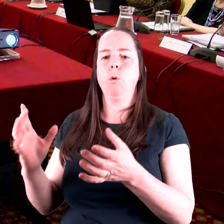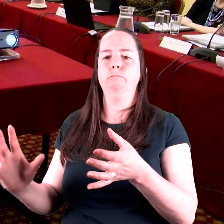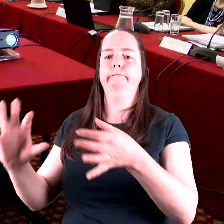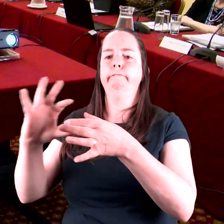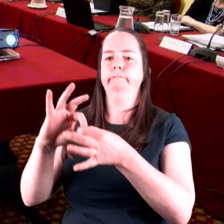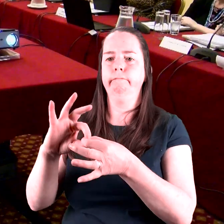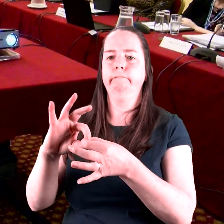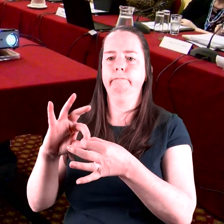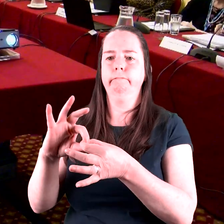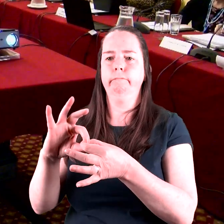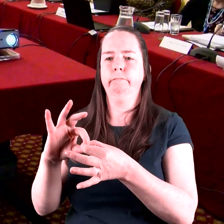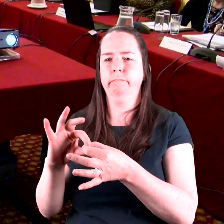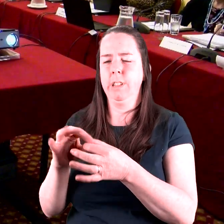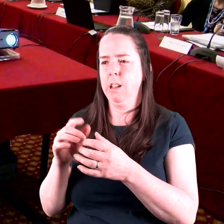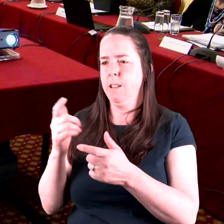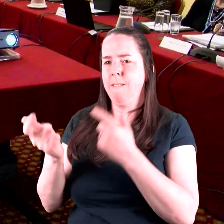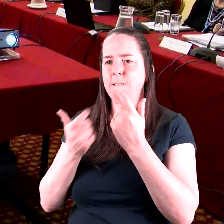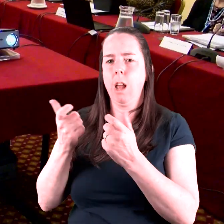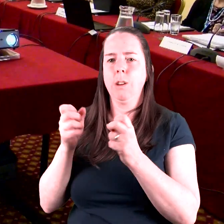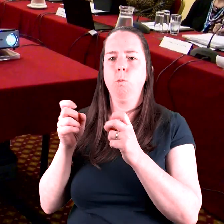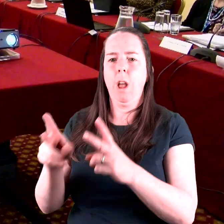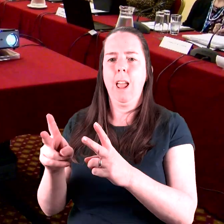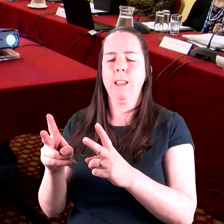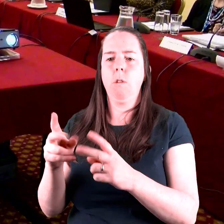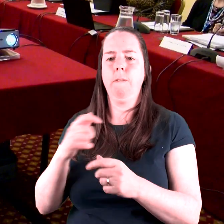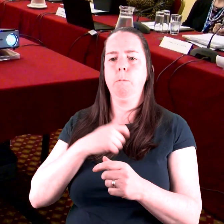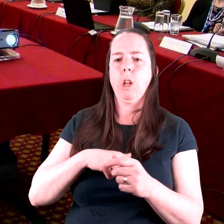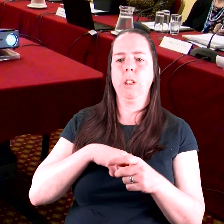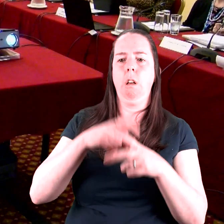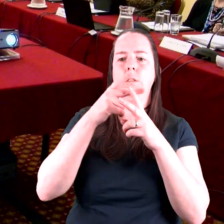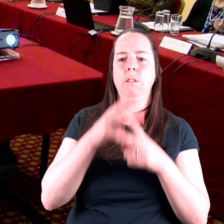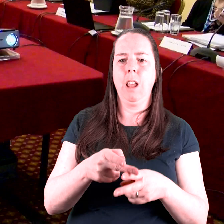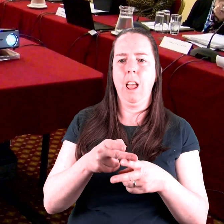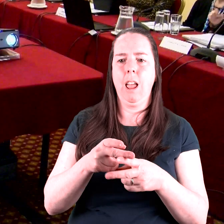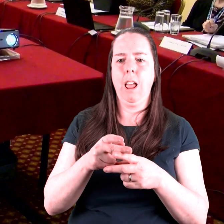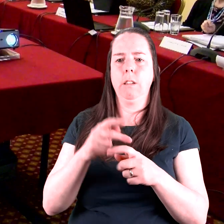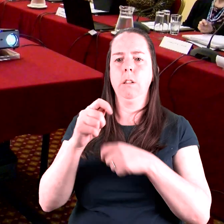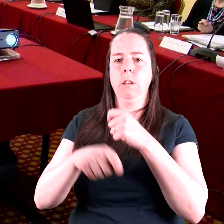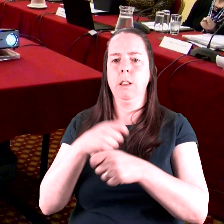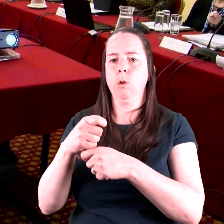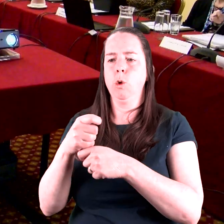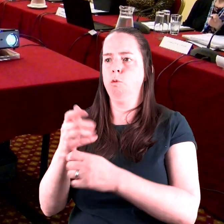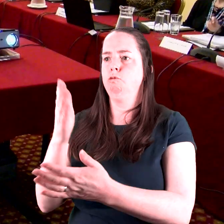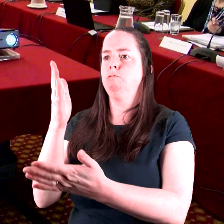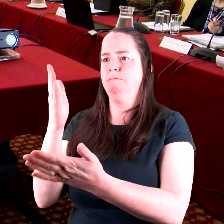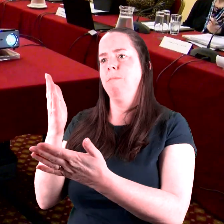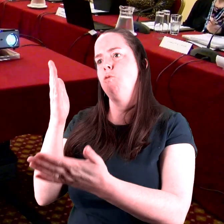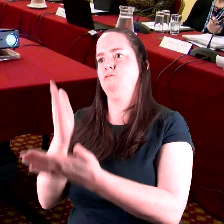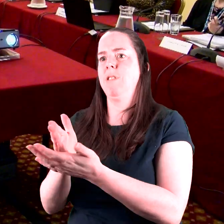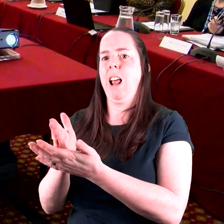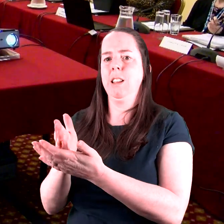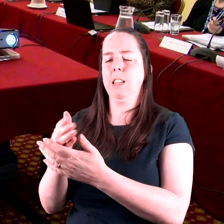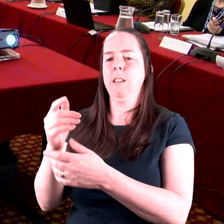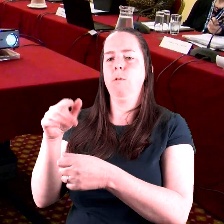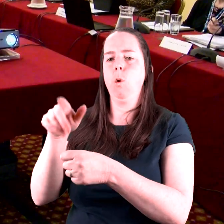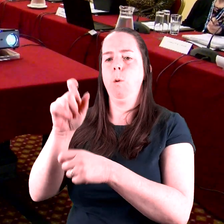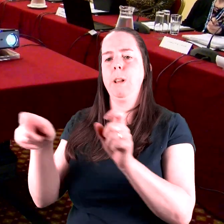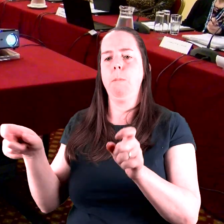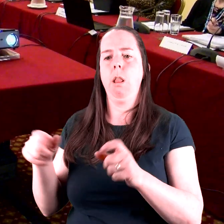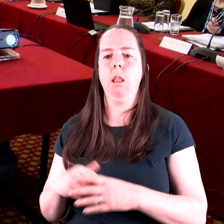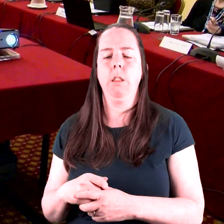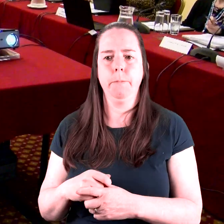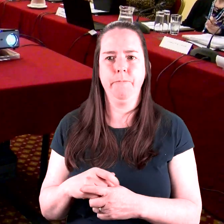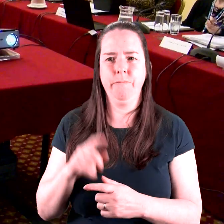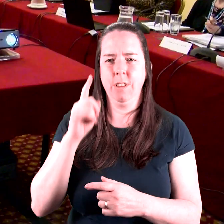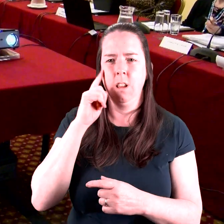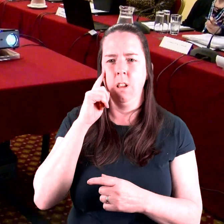gap and finding ways of turning personalised care into something real for local people. So I'd